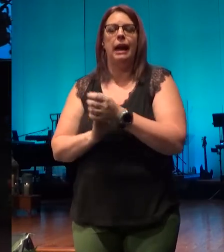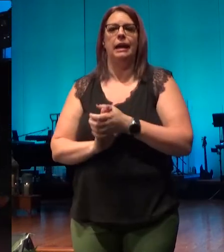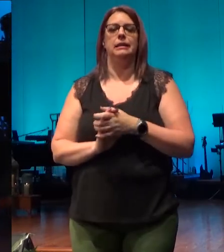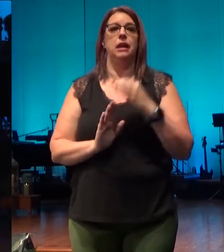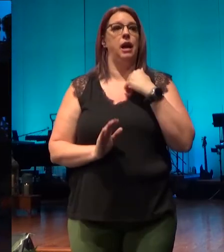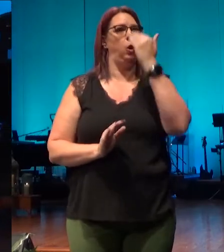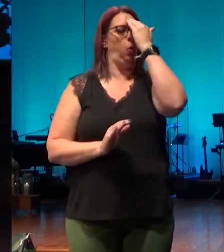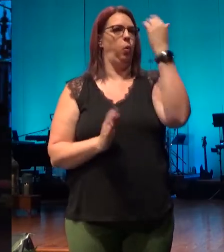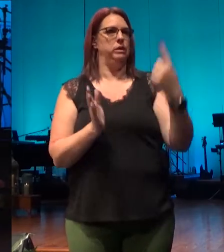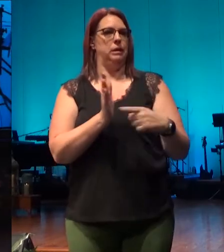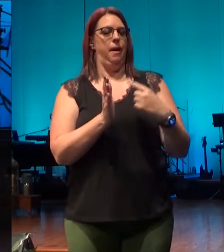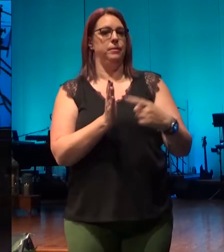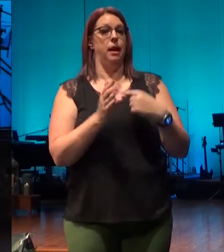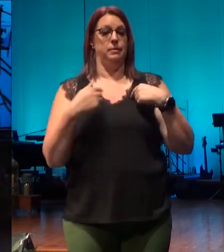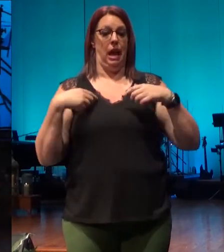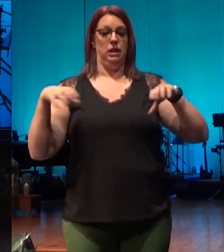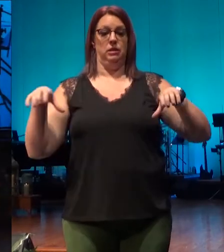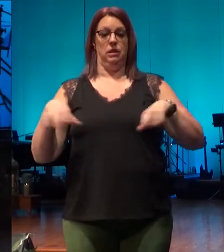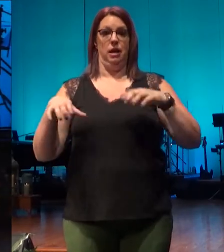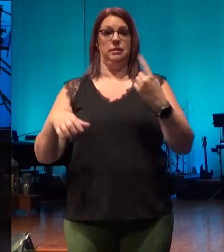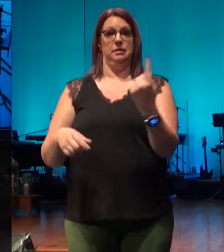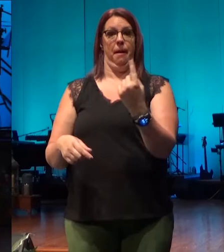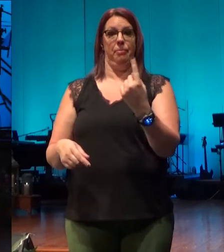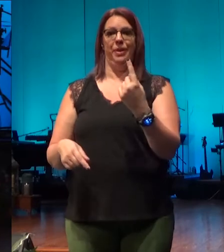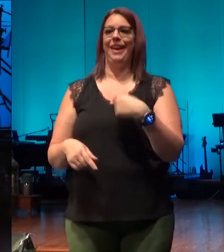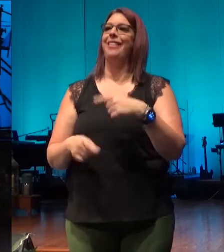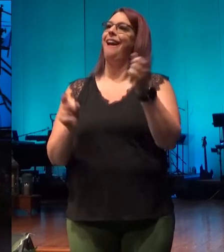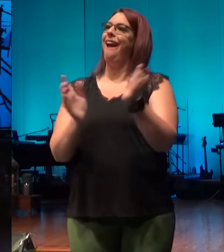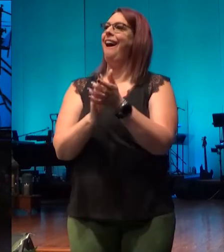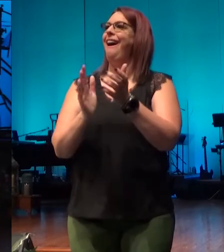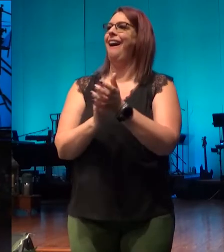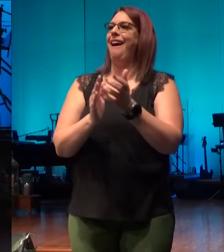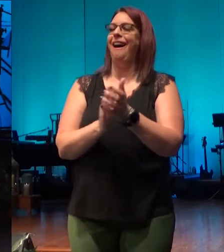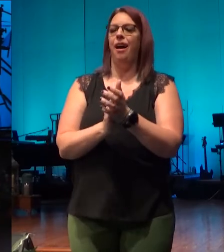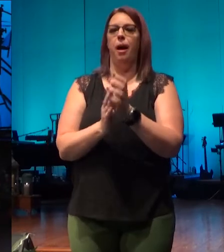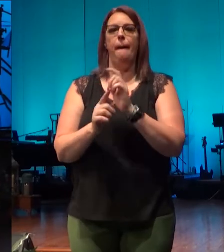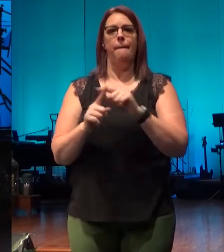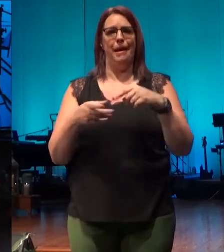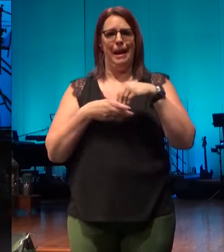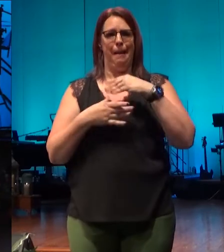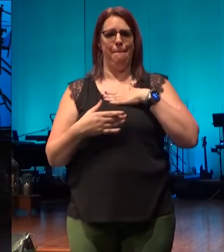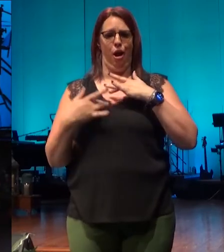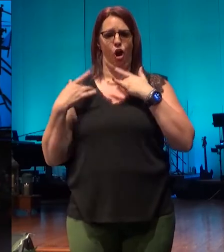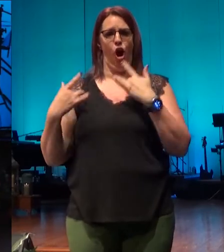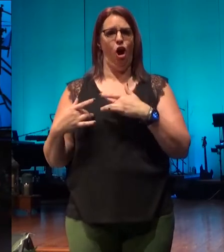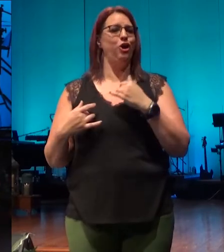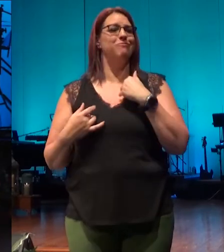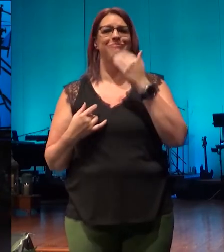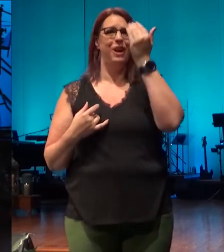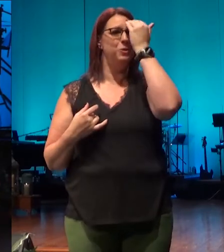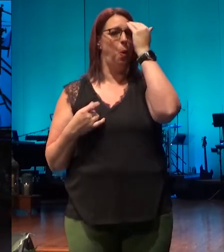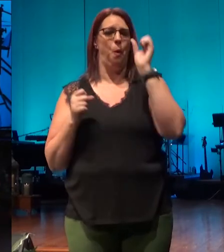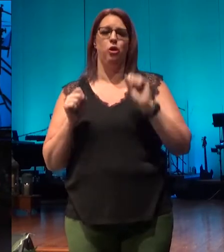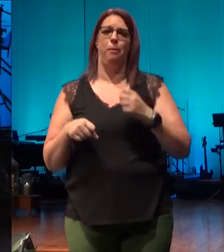done something and somebody's praising me greatly for it, but in my heart of hearts, I know I could have done